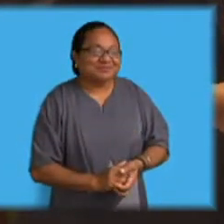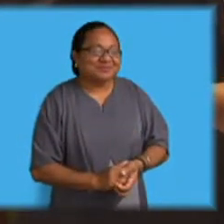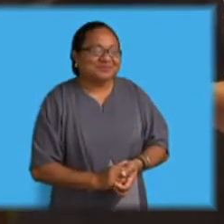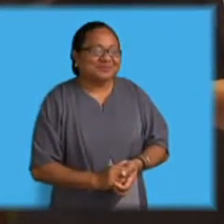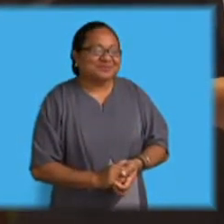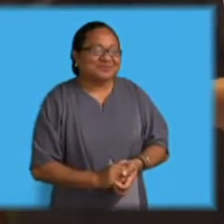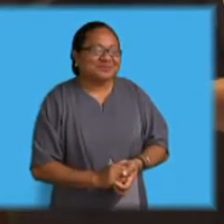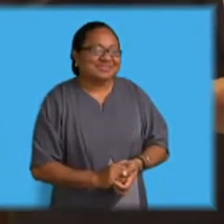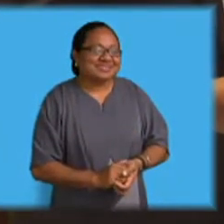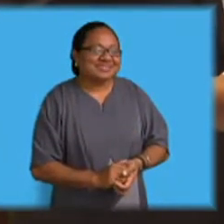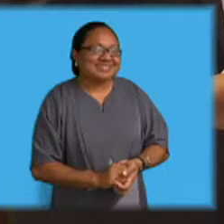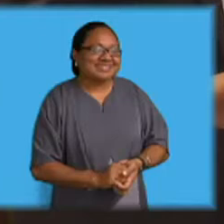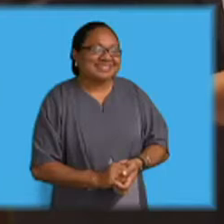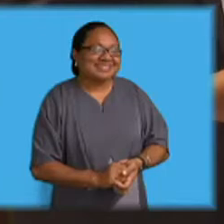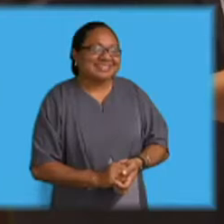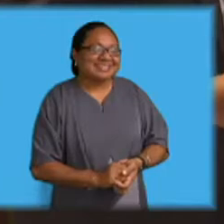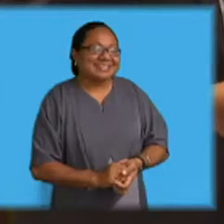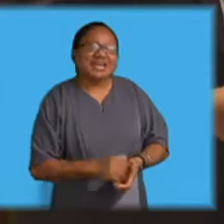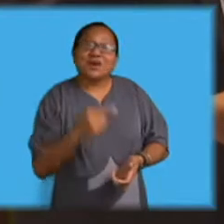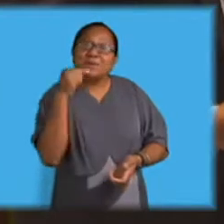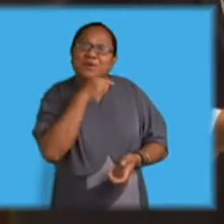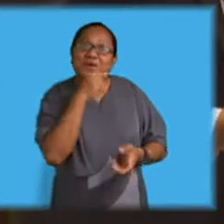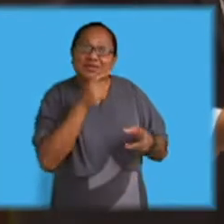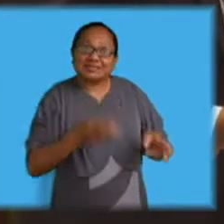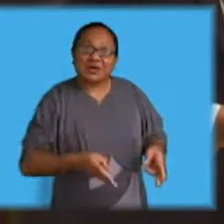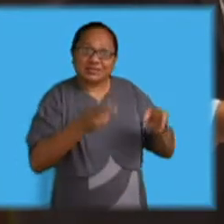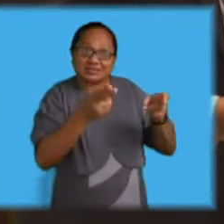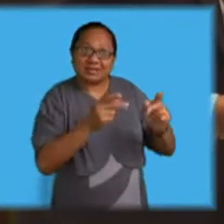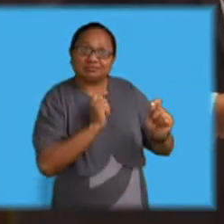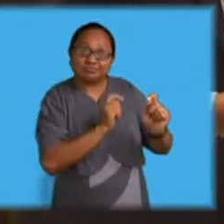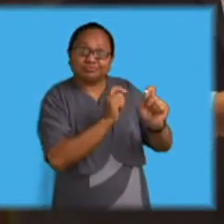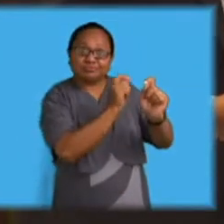Madam Speaker, the boys' hostel construction